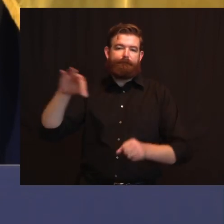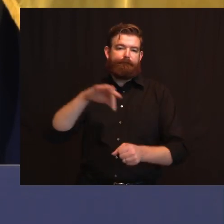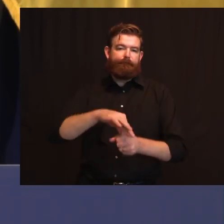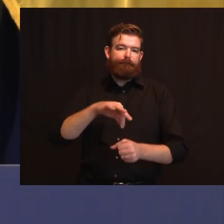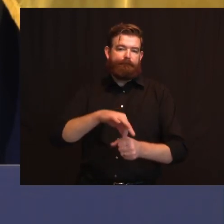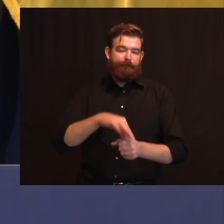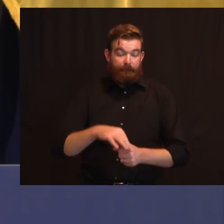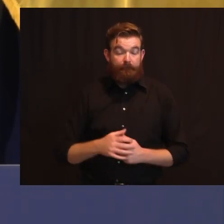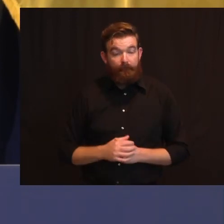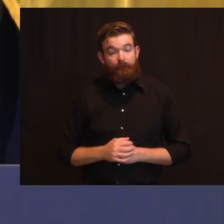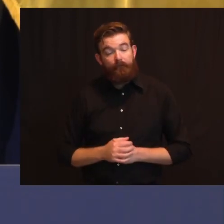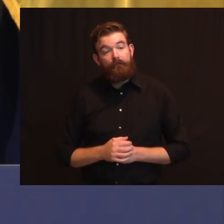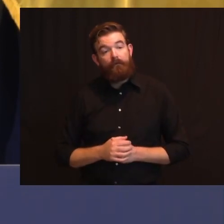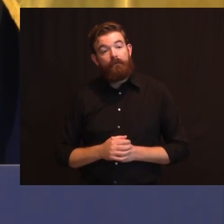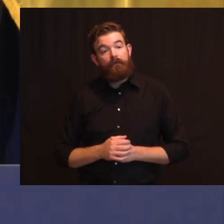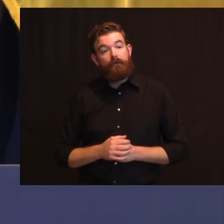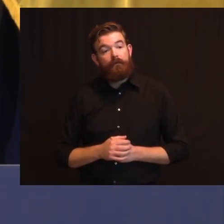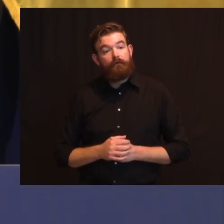good afternoon.